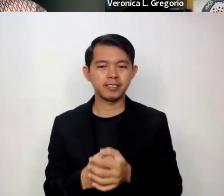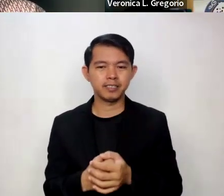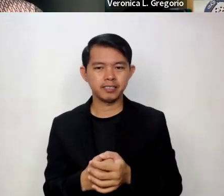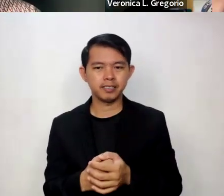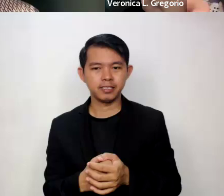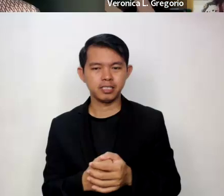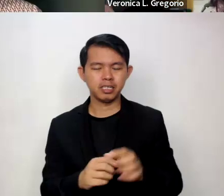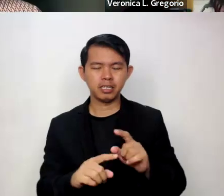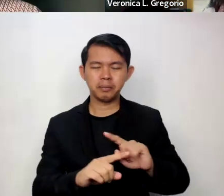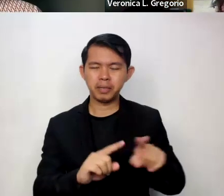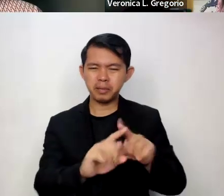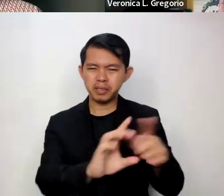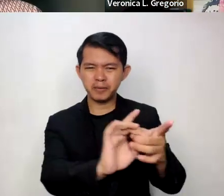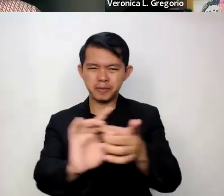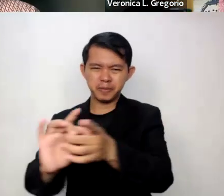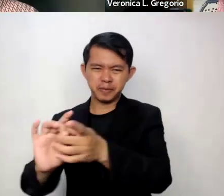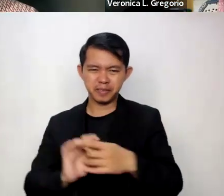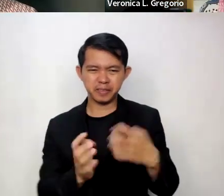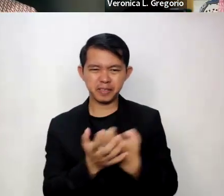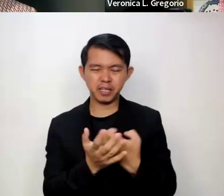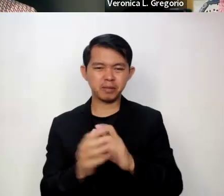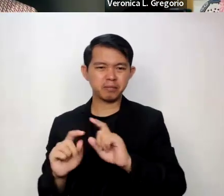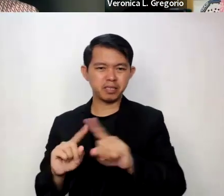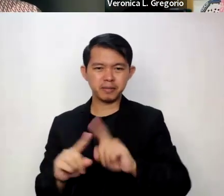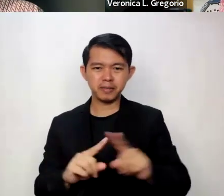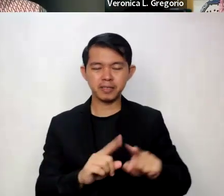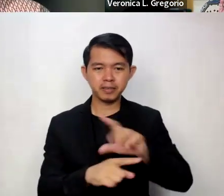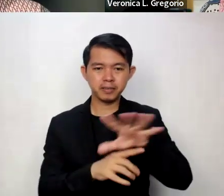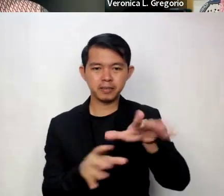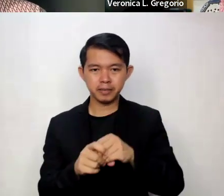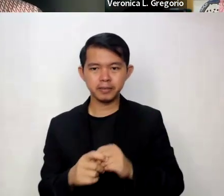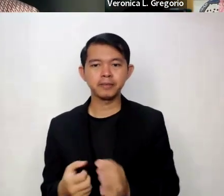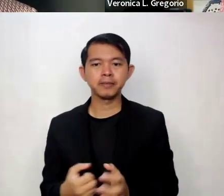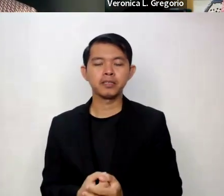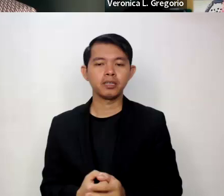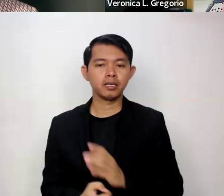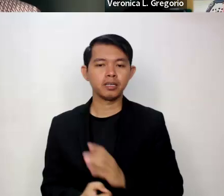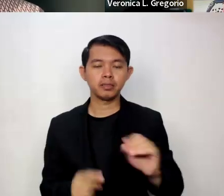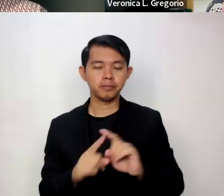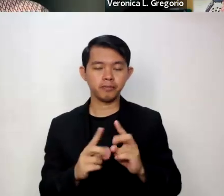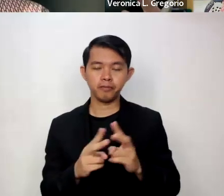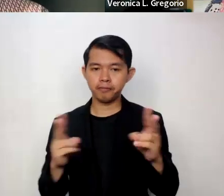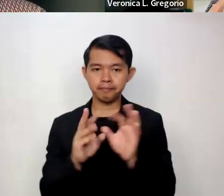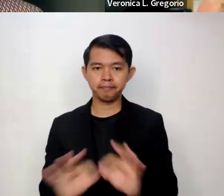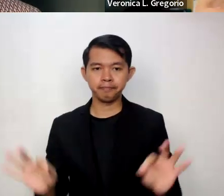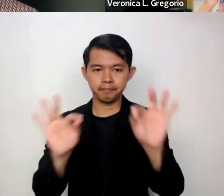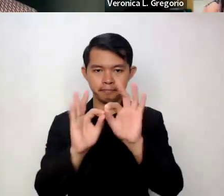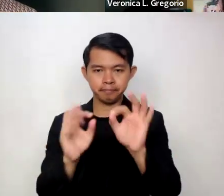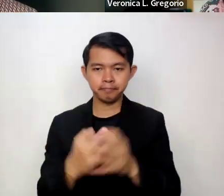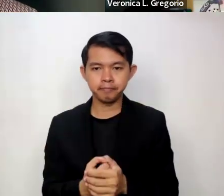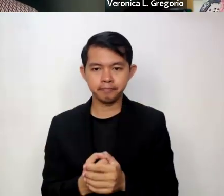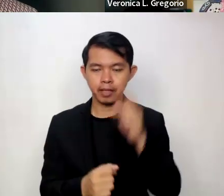social, economic, cultural factors, no, all at once. So I think it's very crucial, at least for